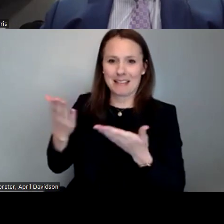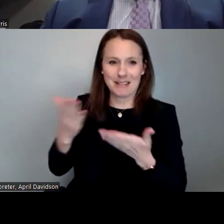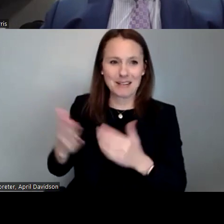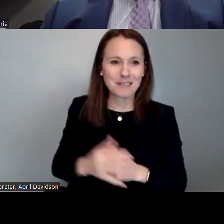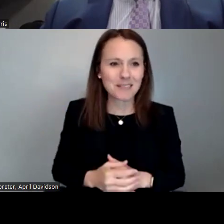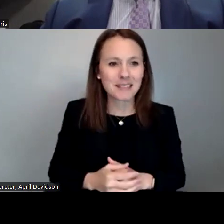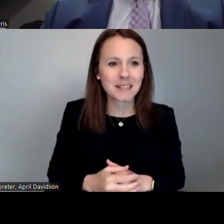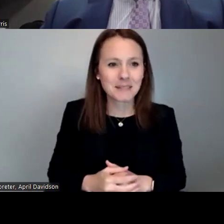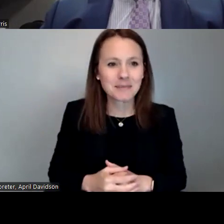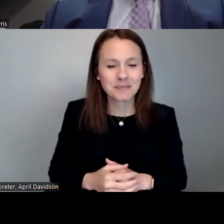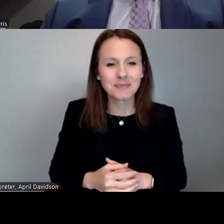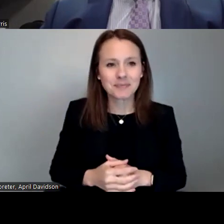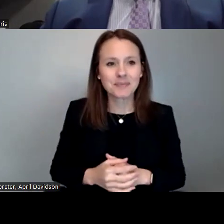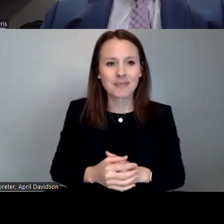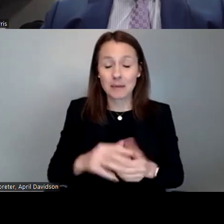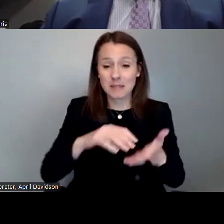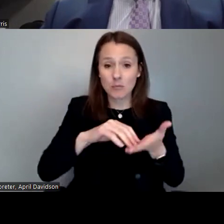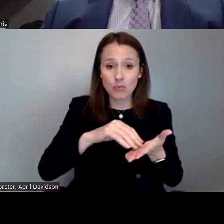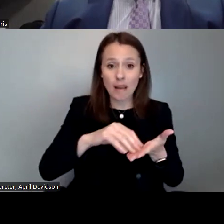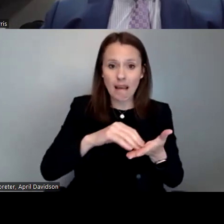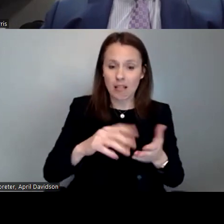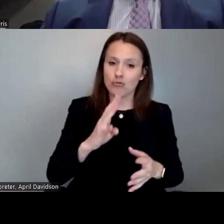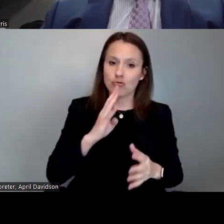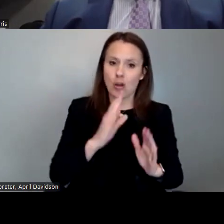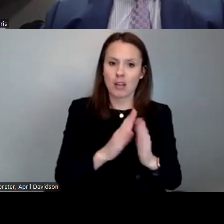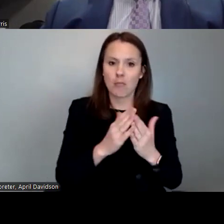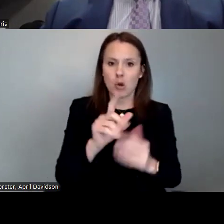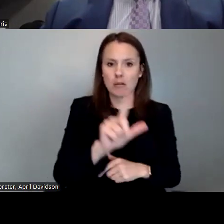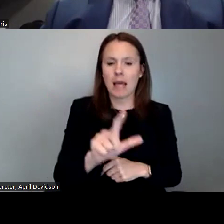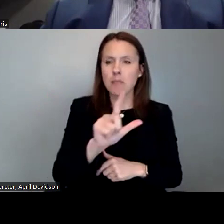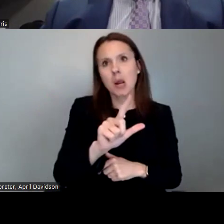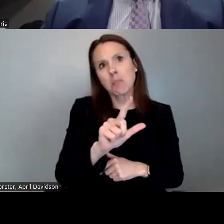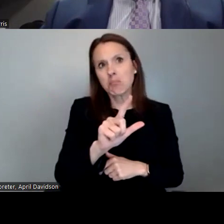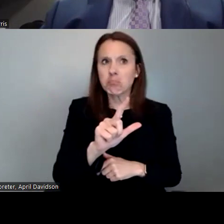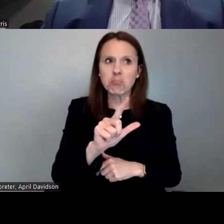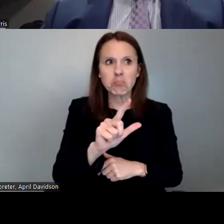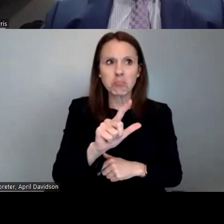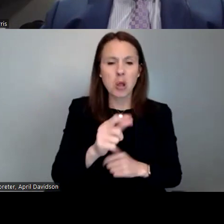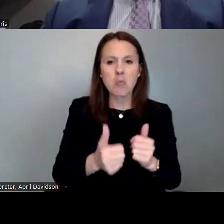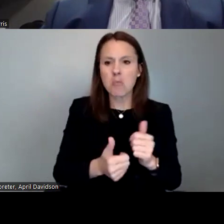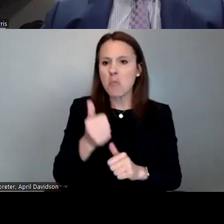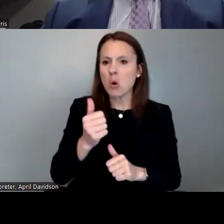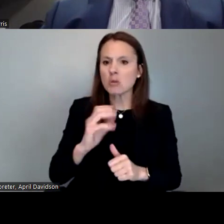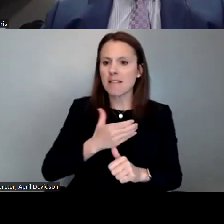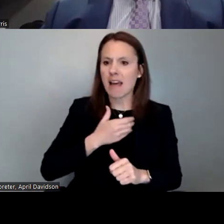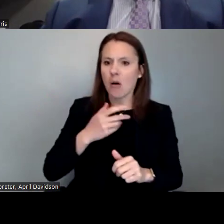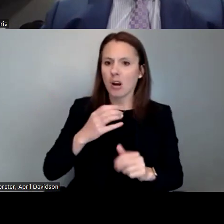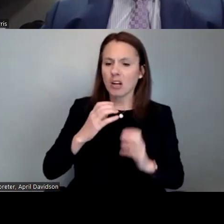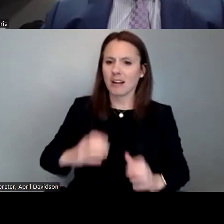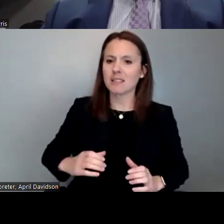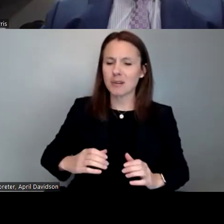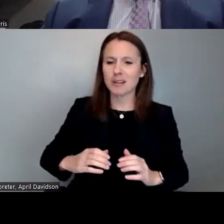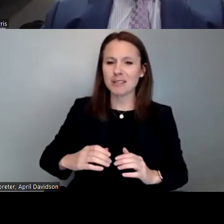because the Braille and Talking Book Library, about 2/3 of our, or better, of our patrons are older